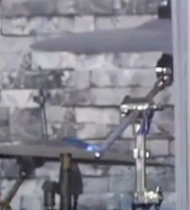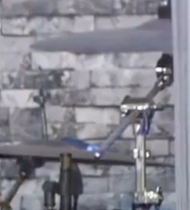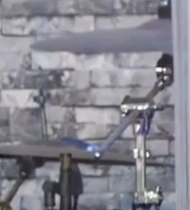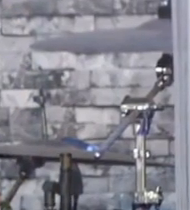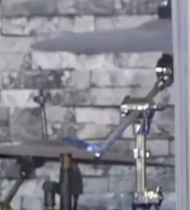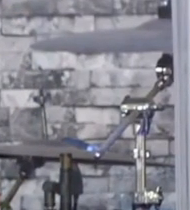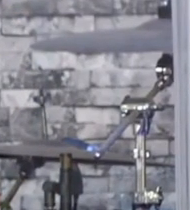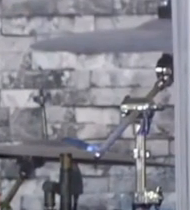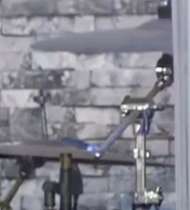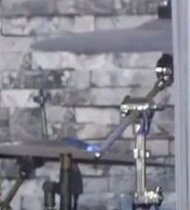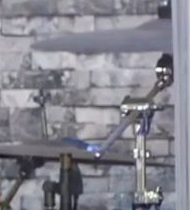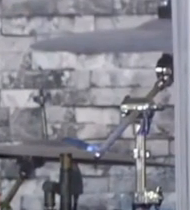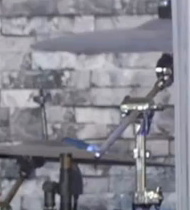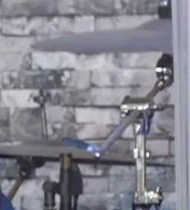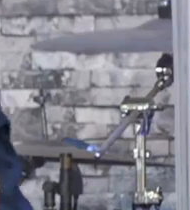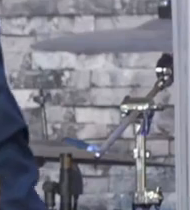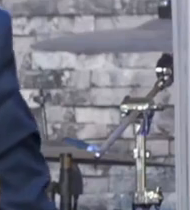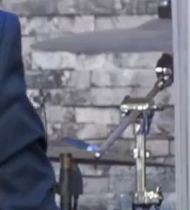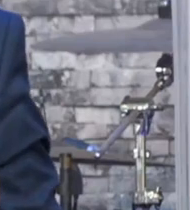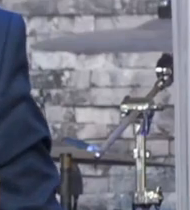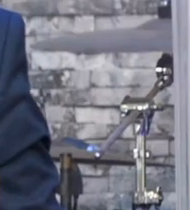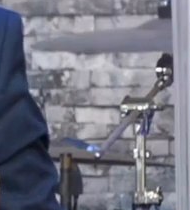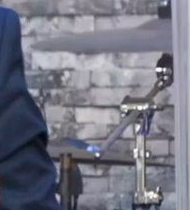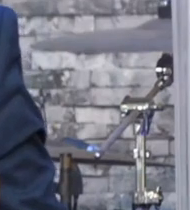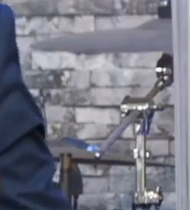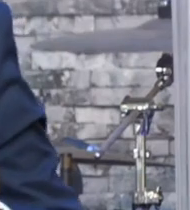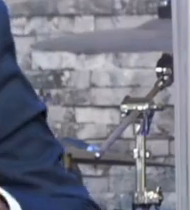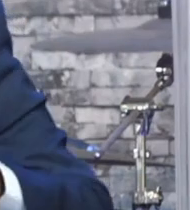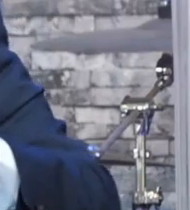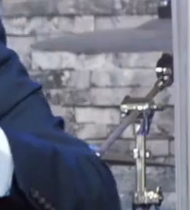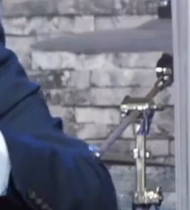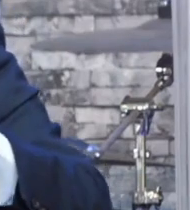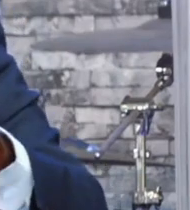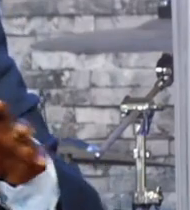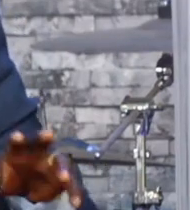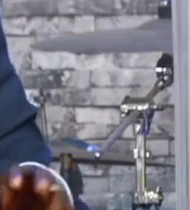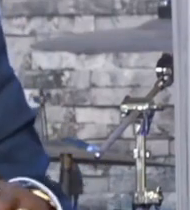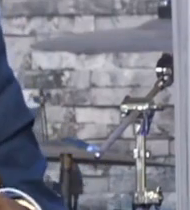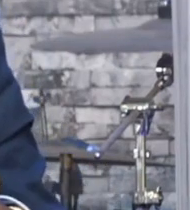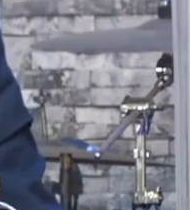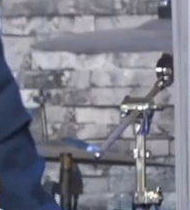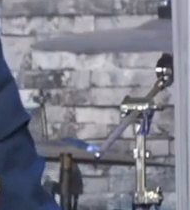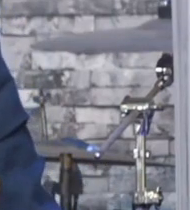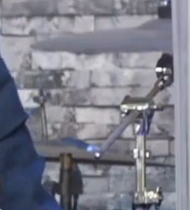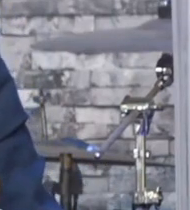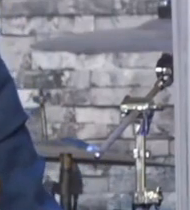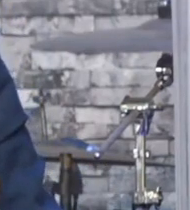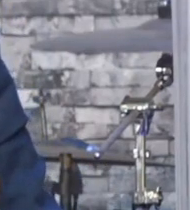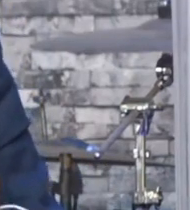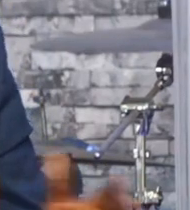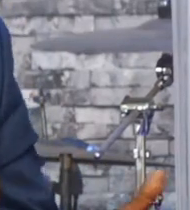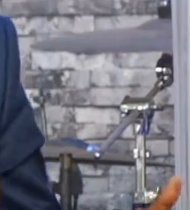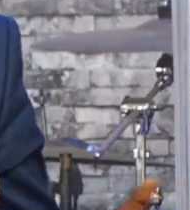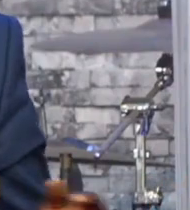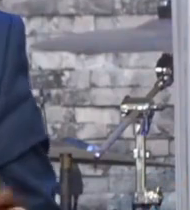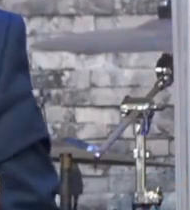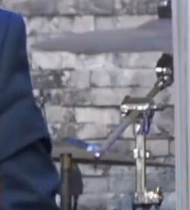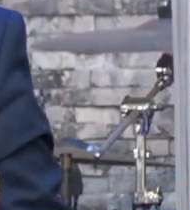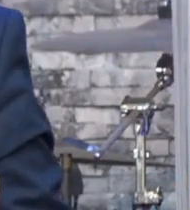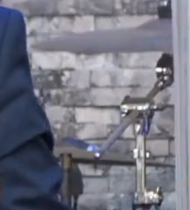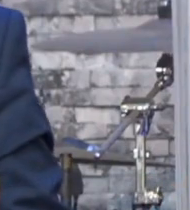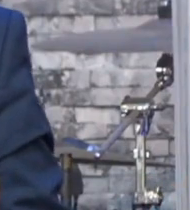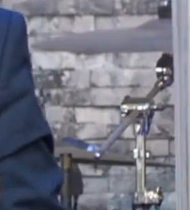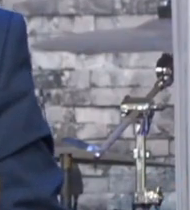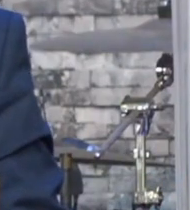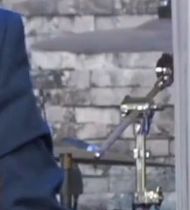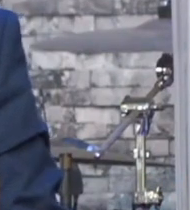the best man. Suti yangu na ya yule alikuwa anasimamia. Then the other suits were brown. Na